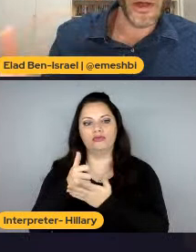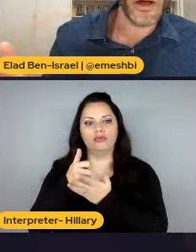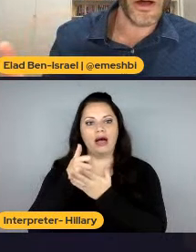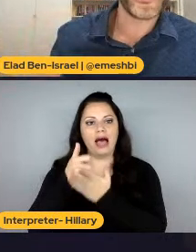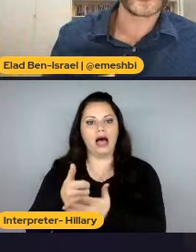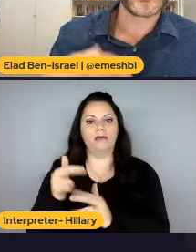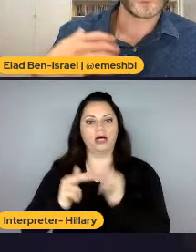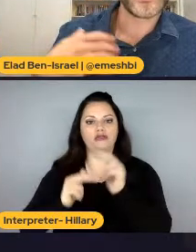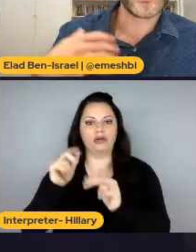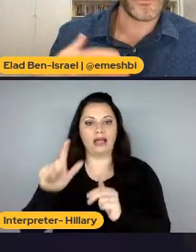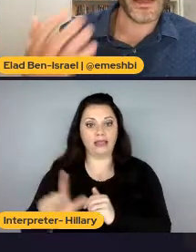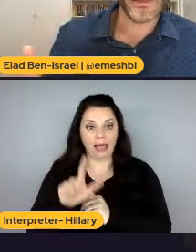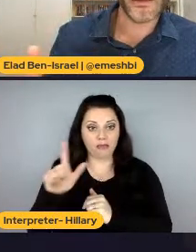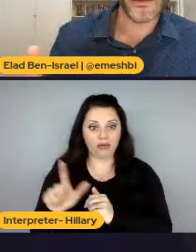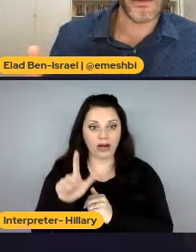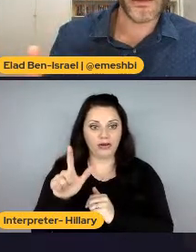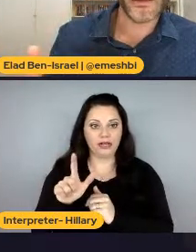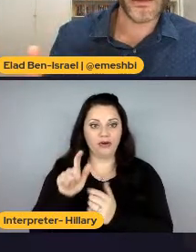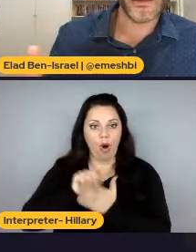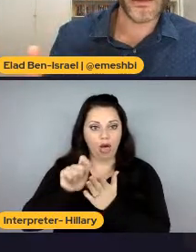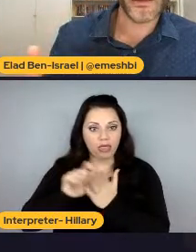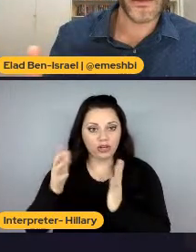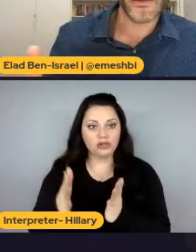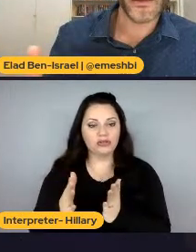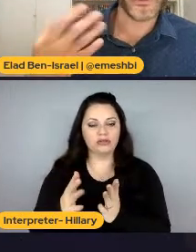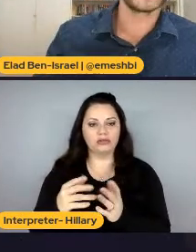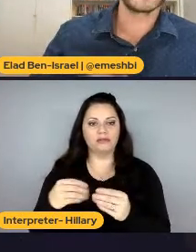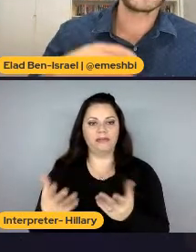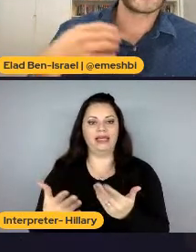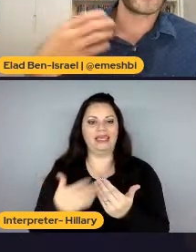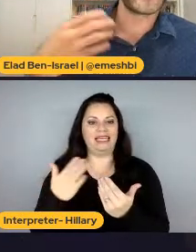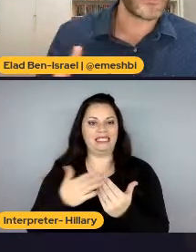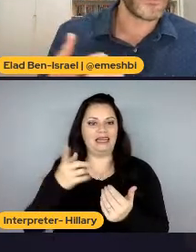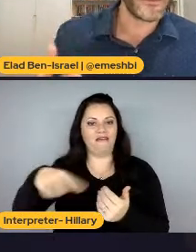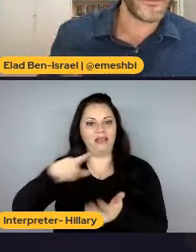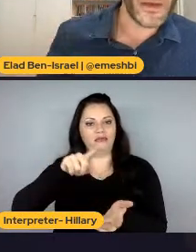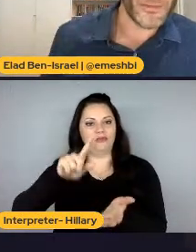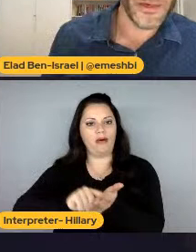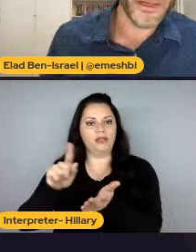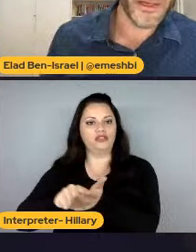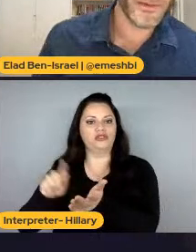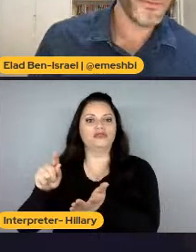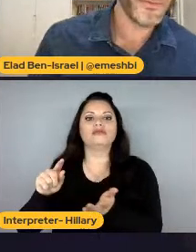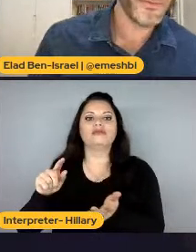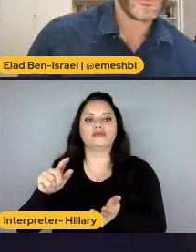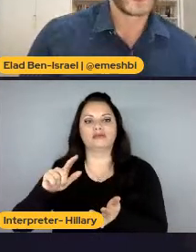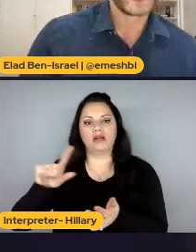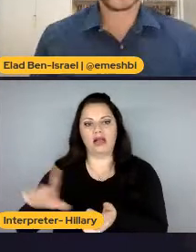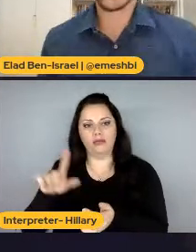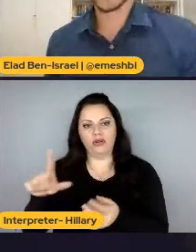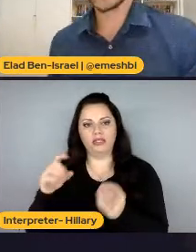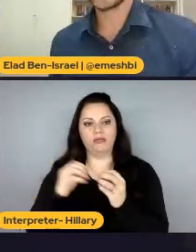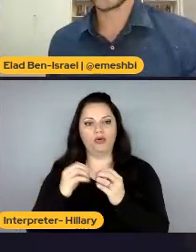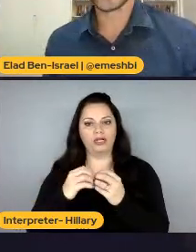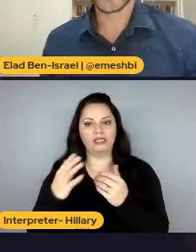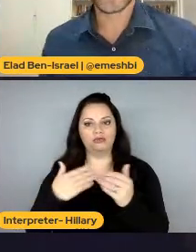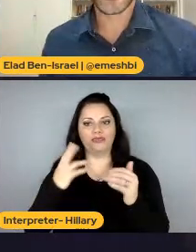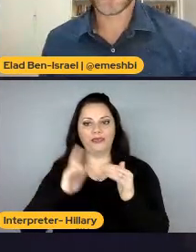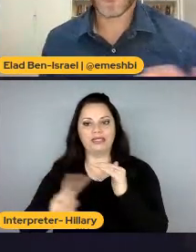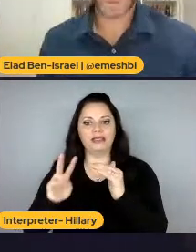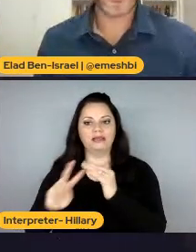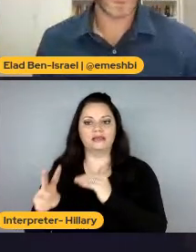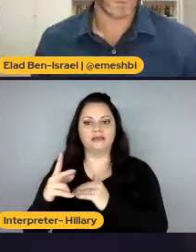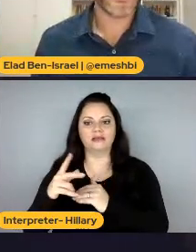construct library authors and make it easier for them to publish their libraries and make them predictable.